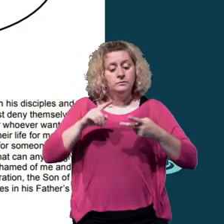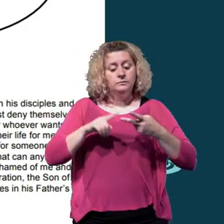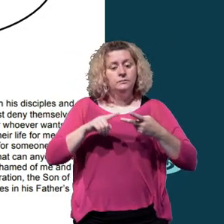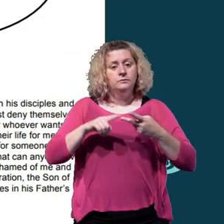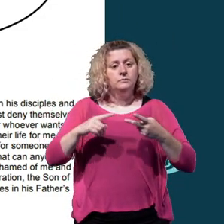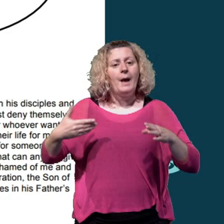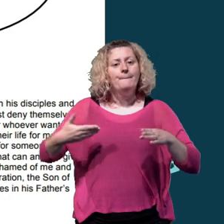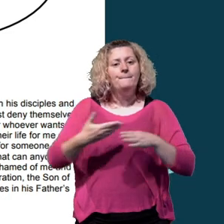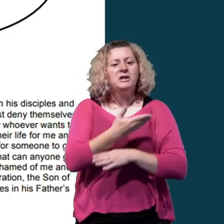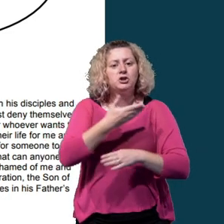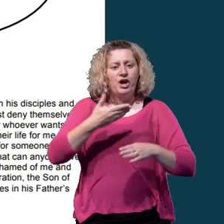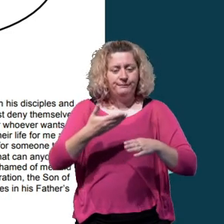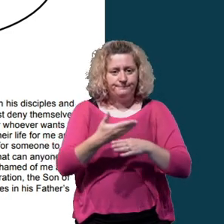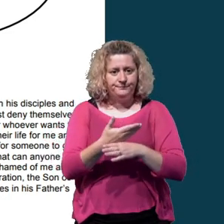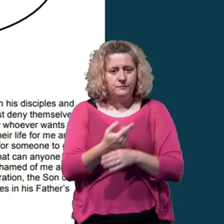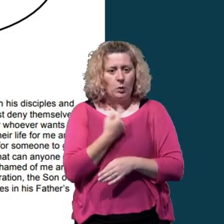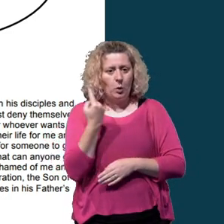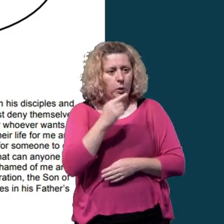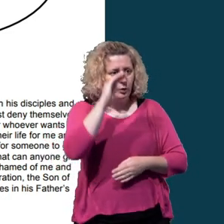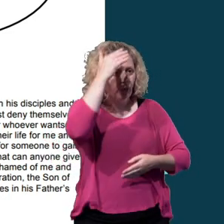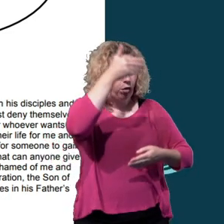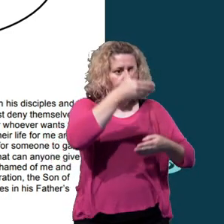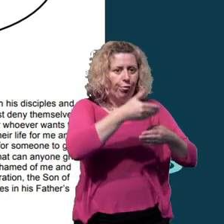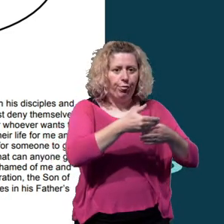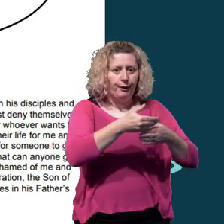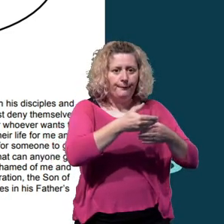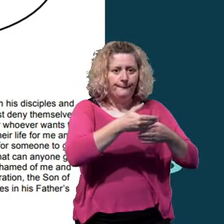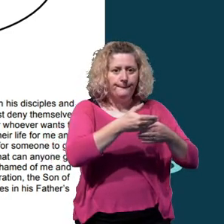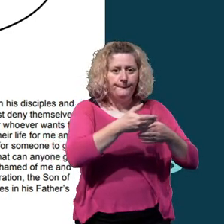Jesus? Who's the blind person here?